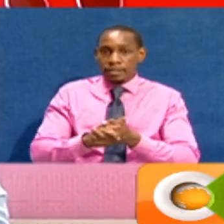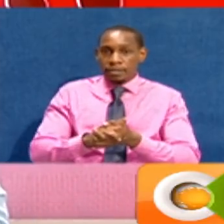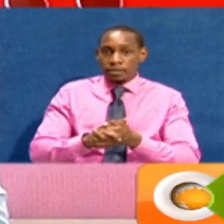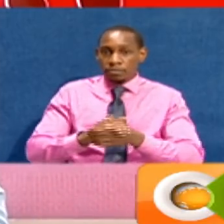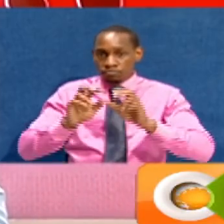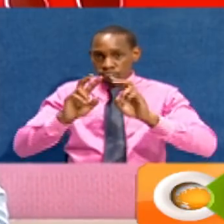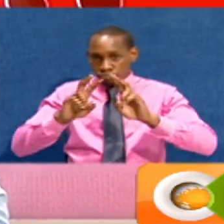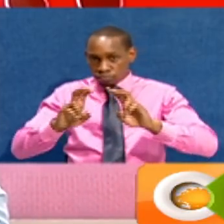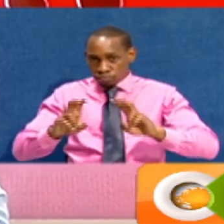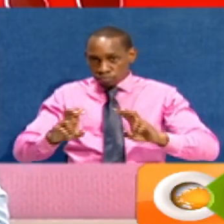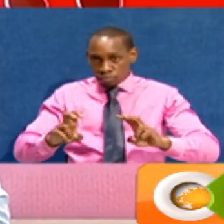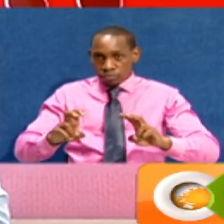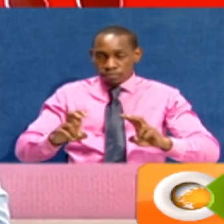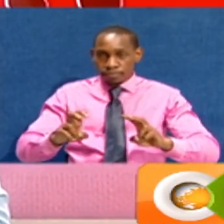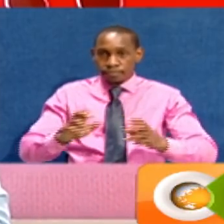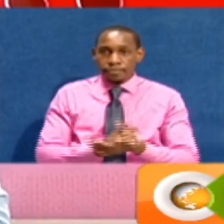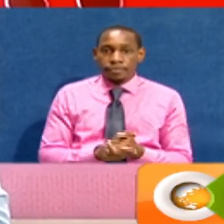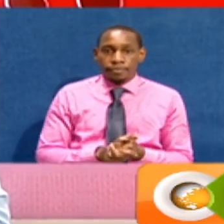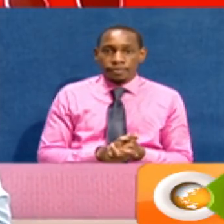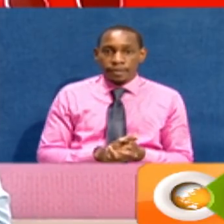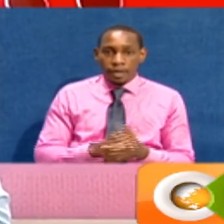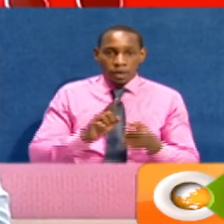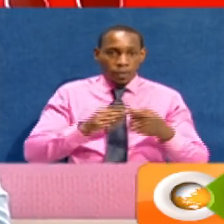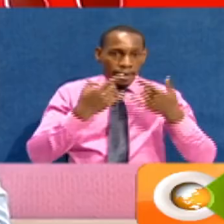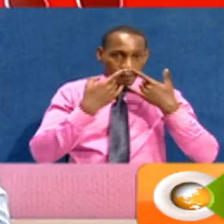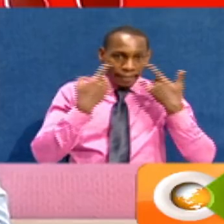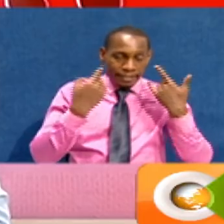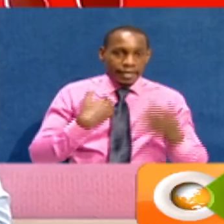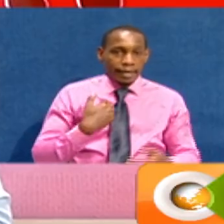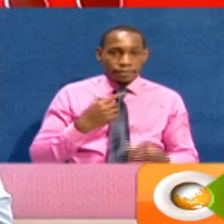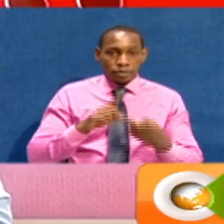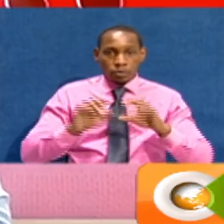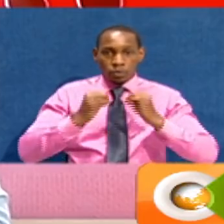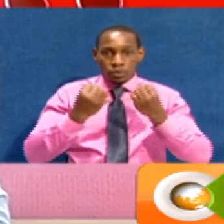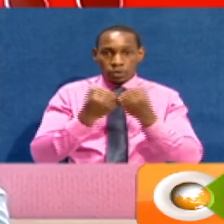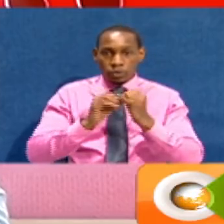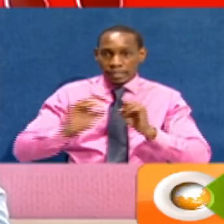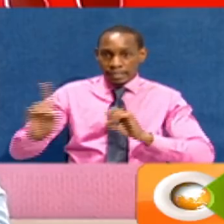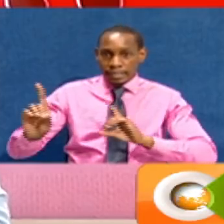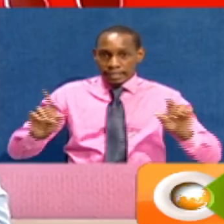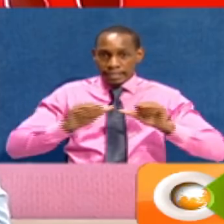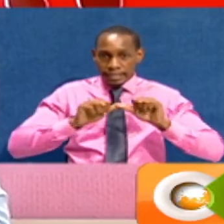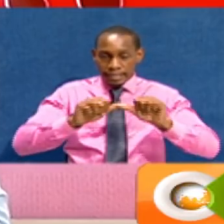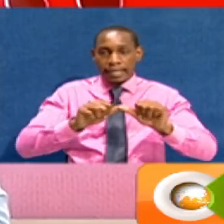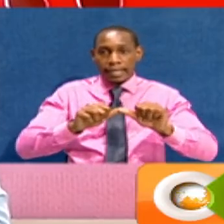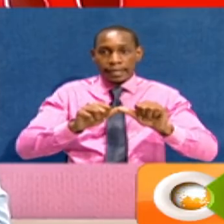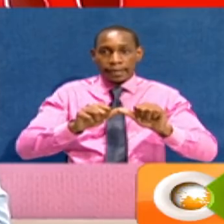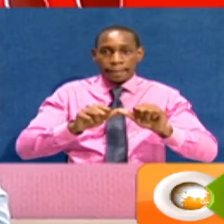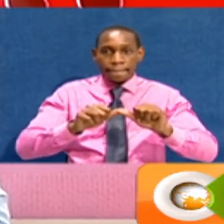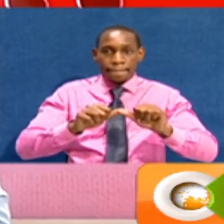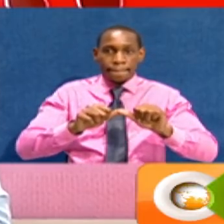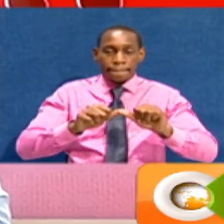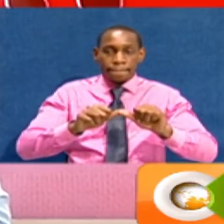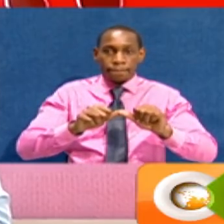buy time as a country with the basics: masks, social distancing,